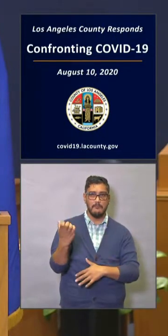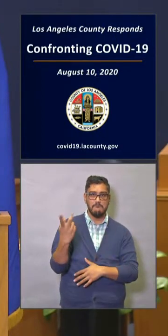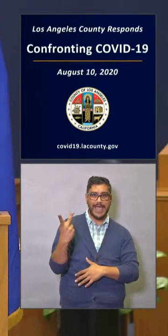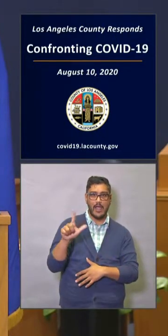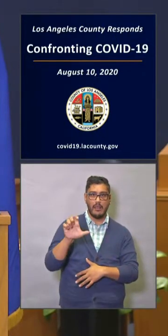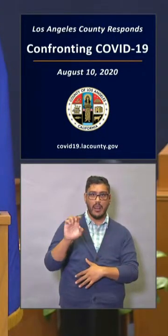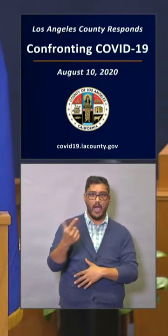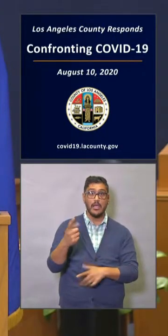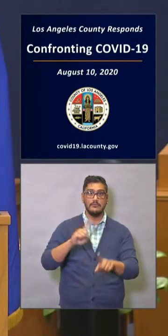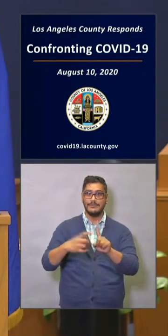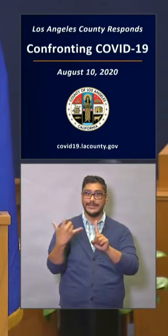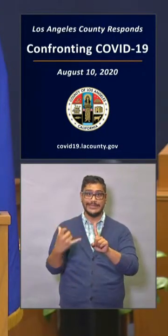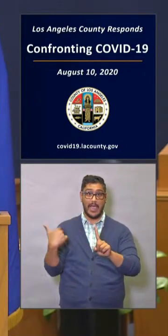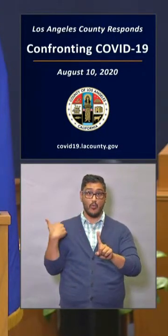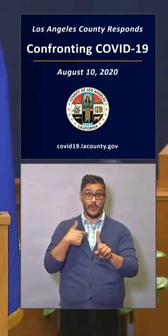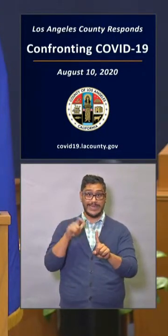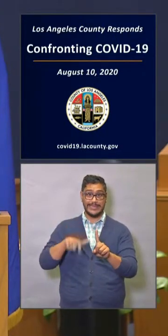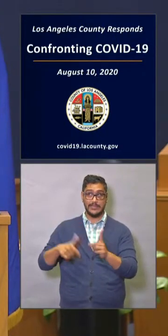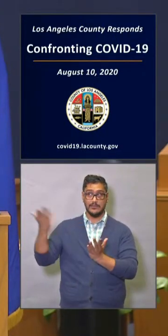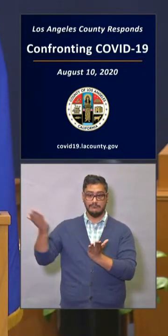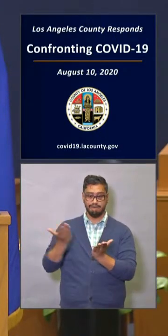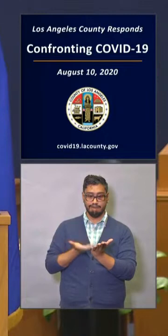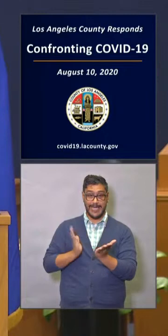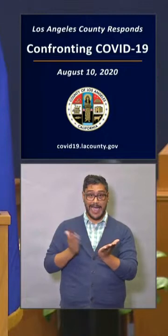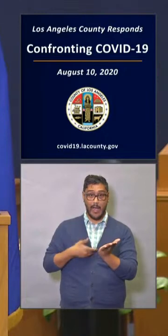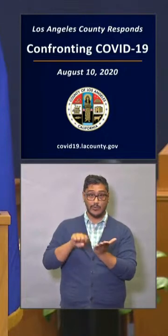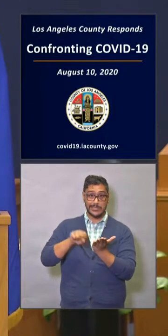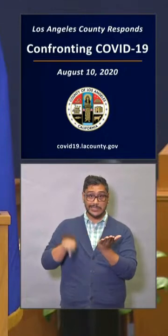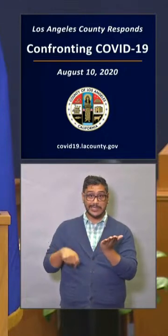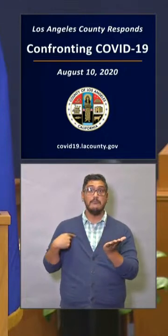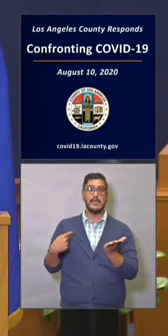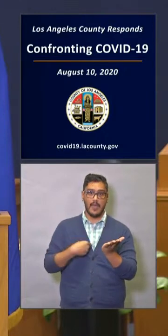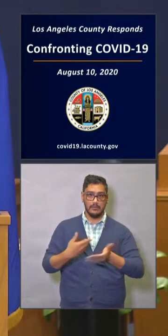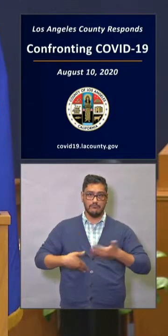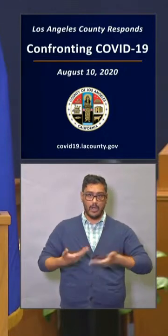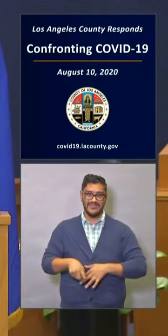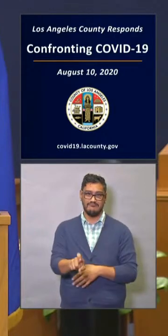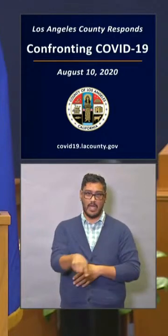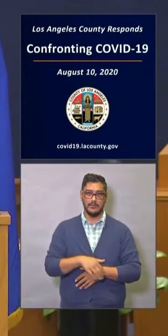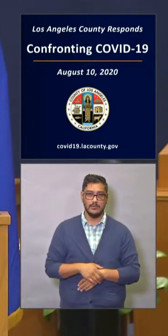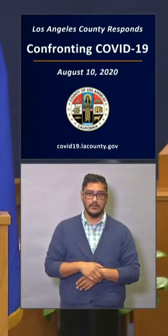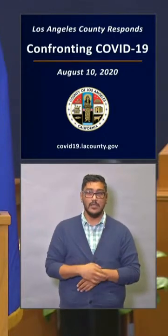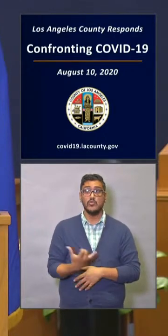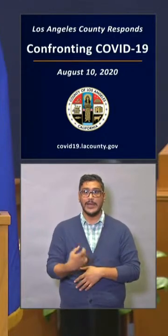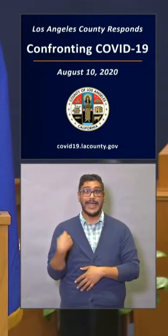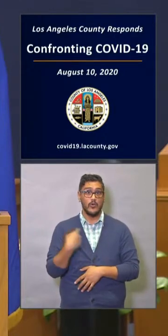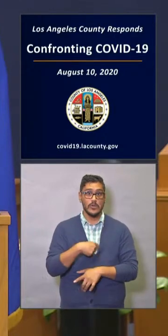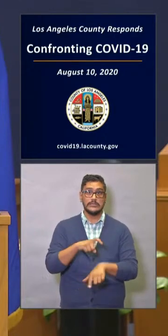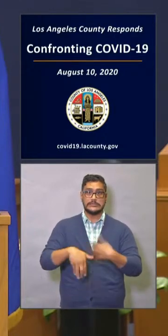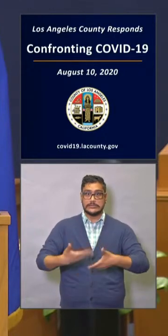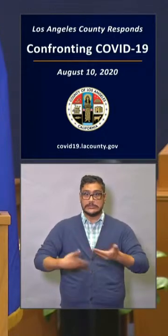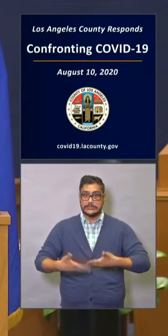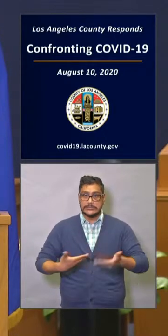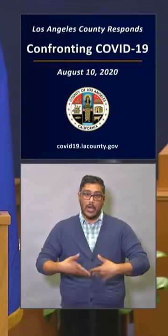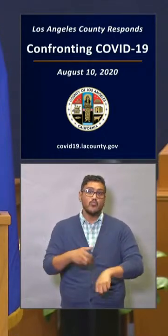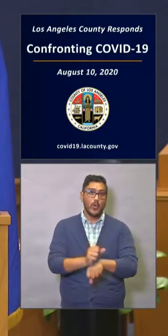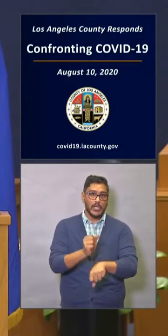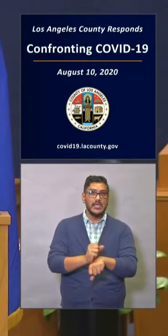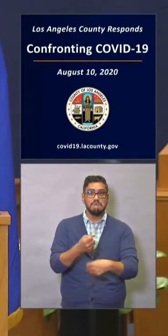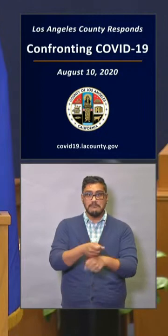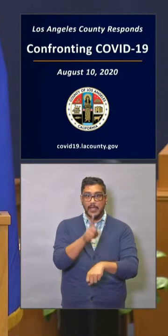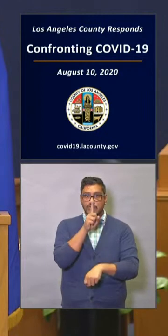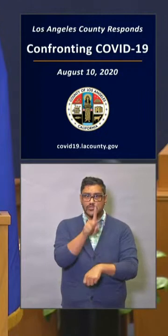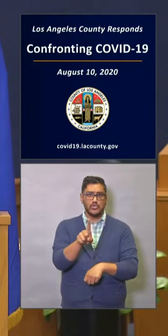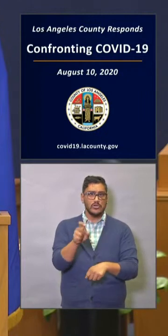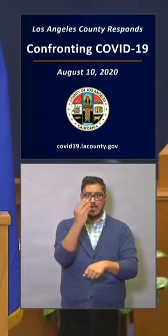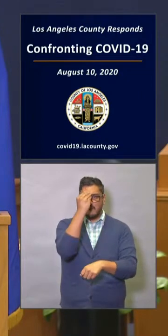now those all have to come into our system and be processed by us. So we're working expeditiously to make sure that this is going to